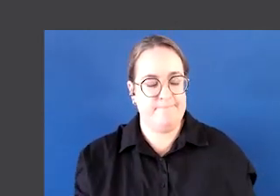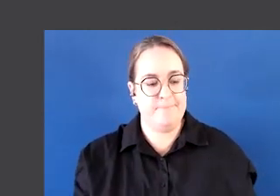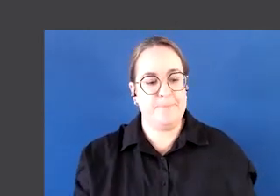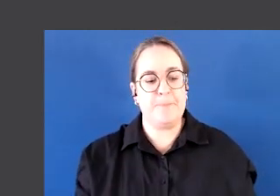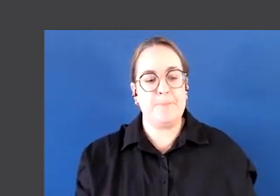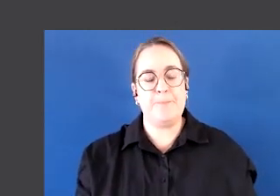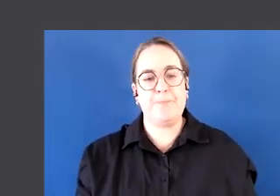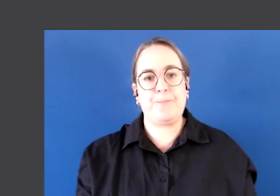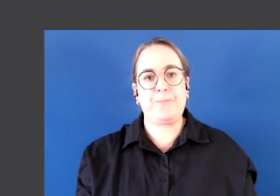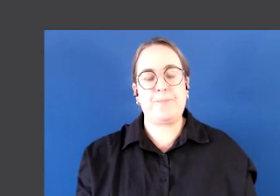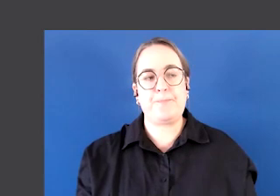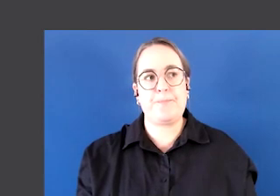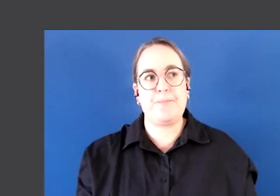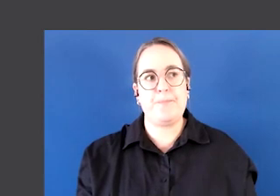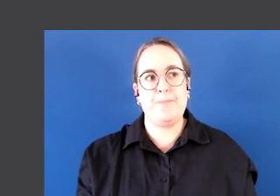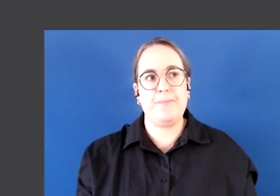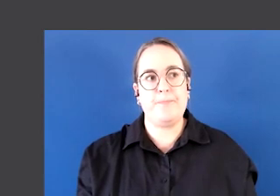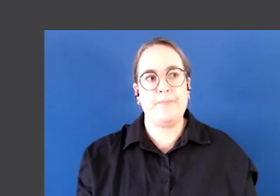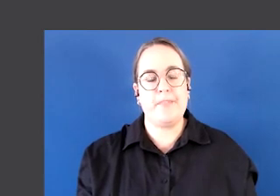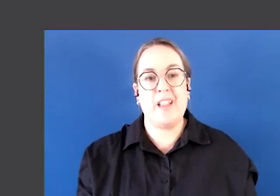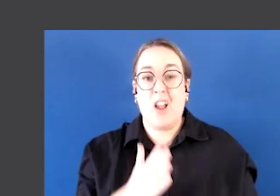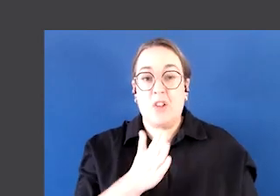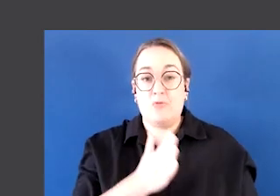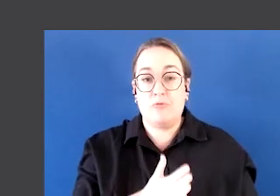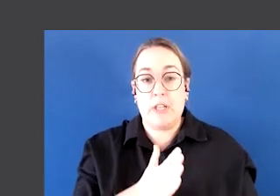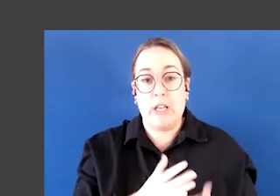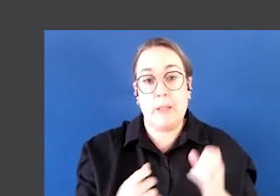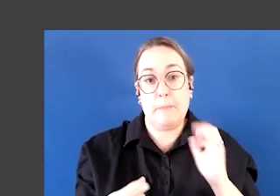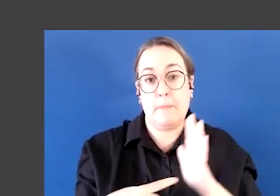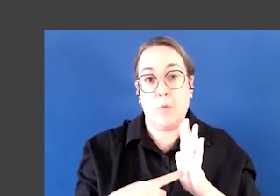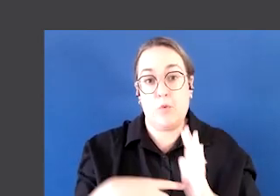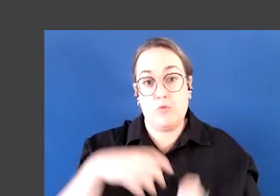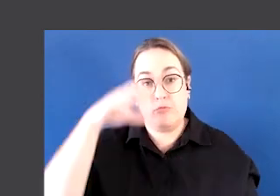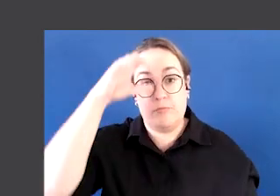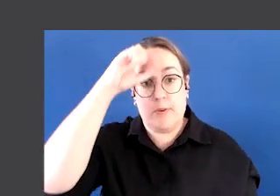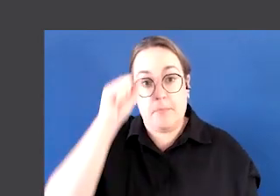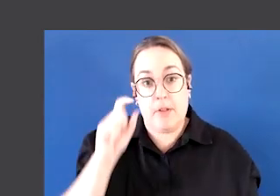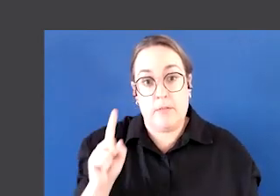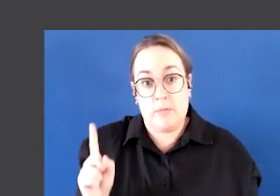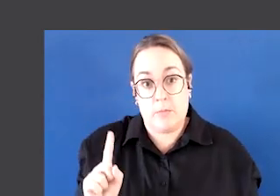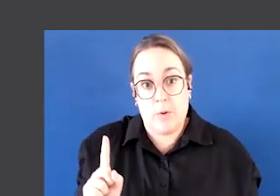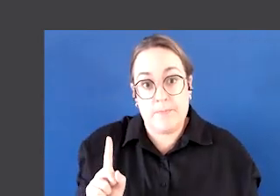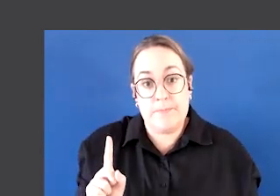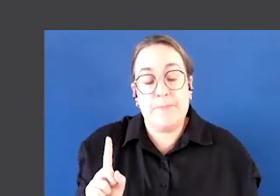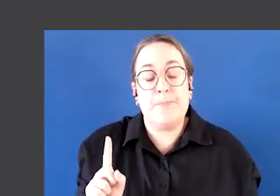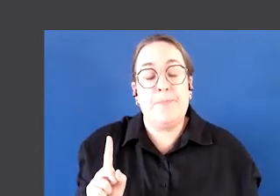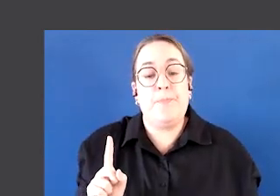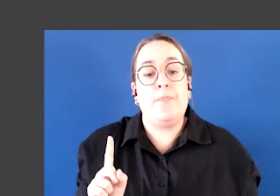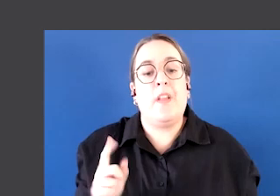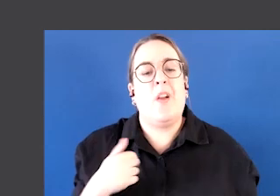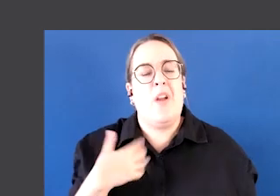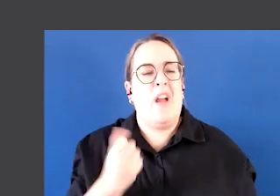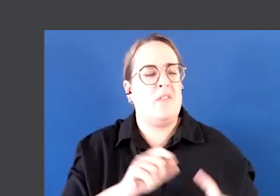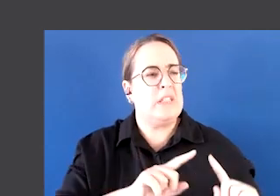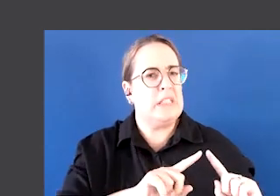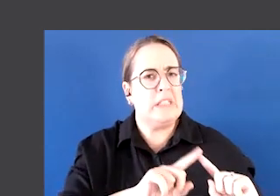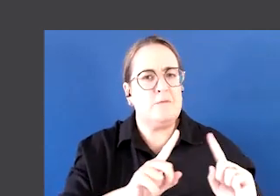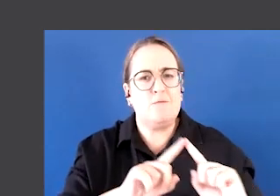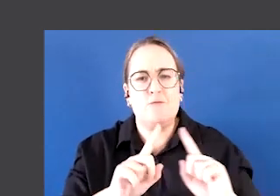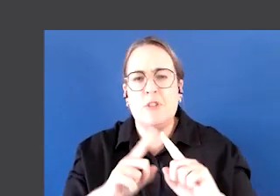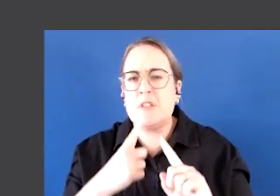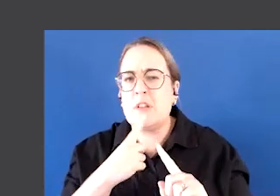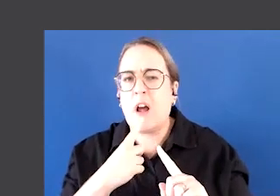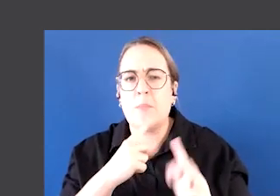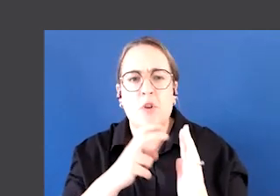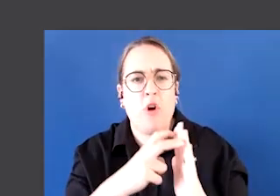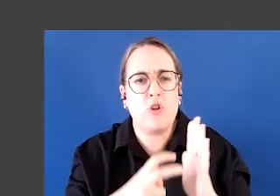that we engage. And the main point in relation to this is that there are, notwithstanding a multitude